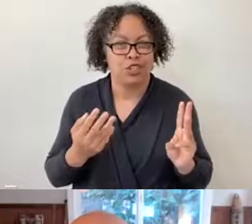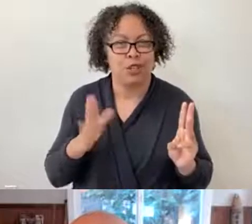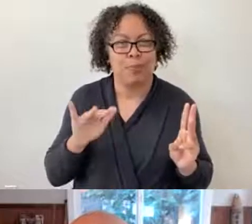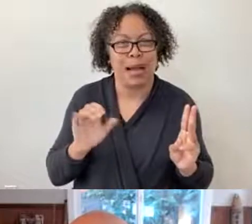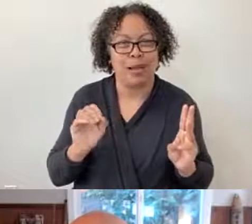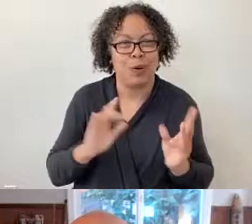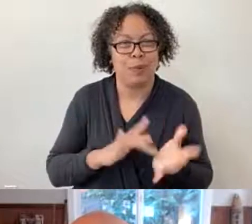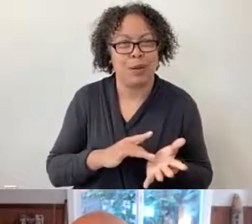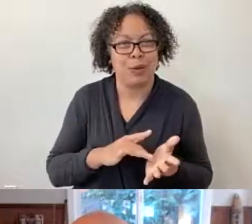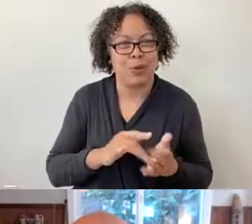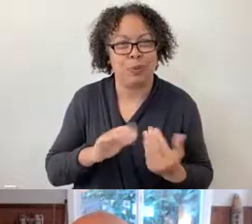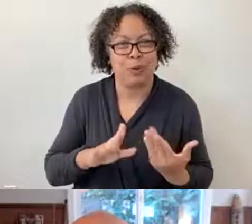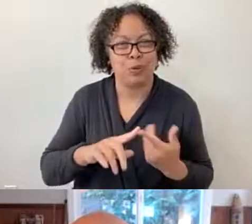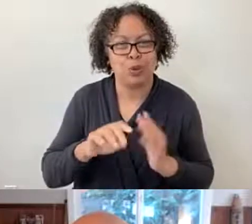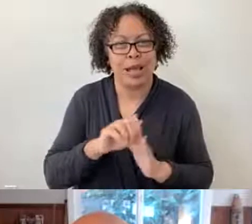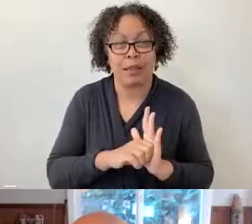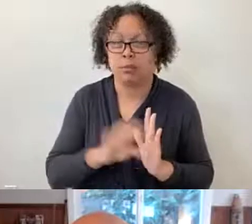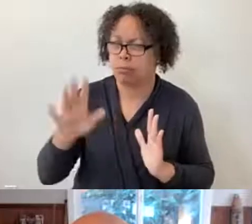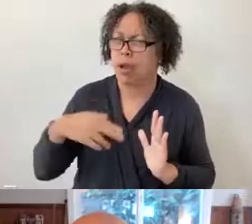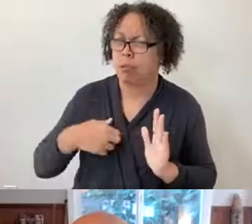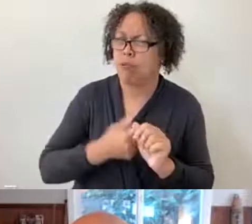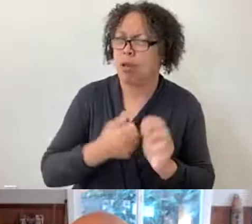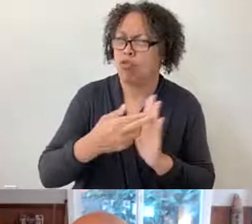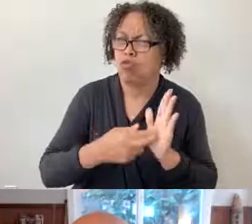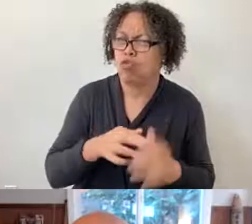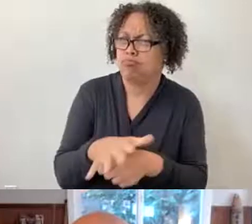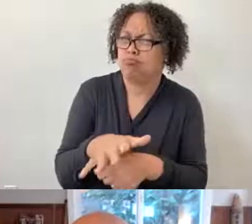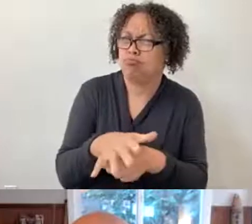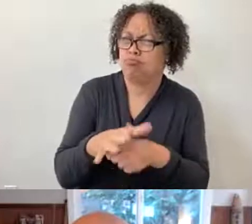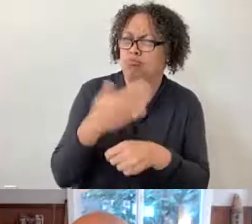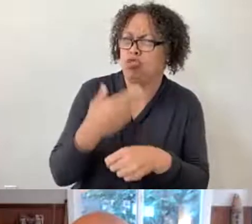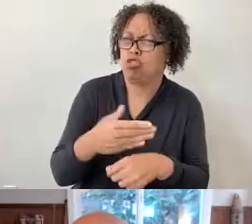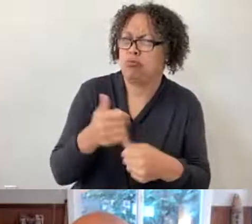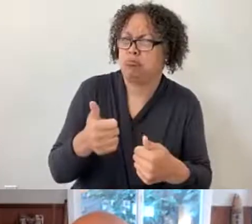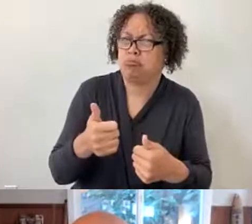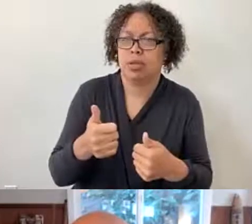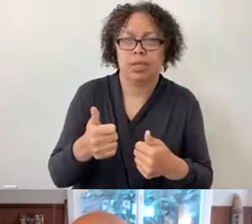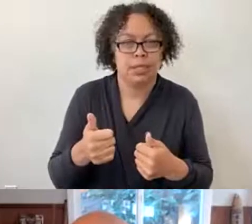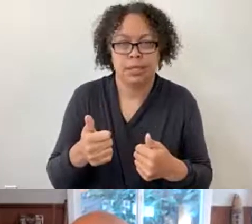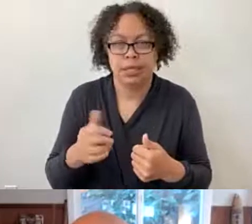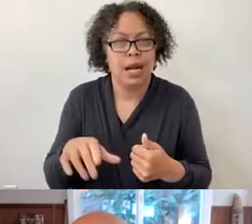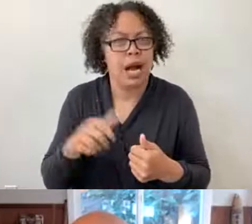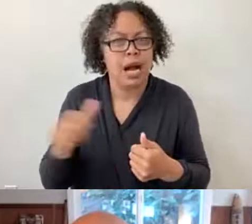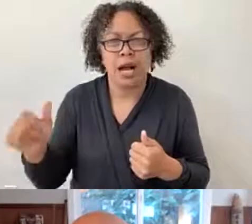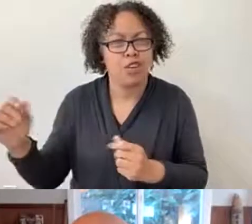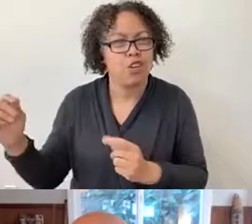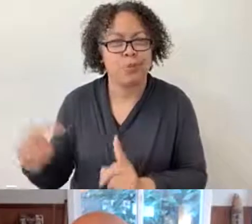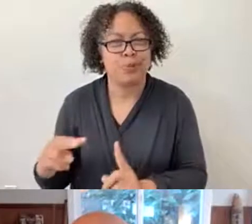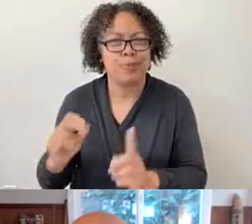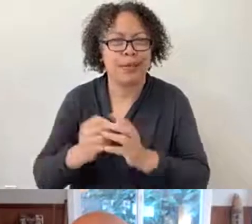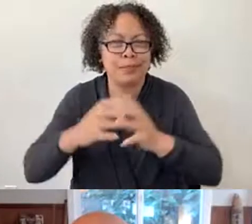of ethics where you're following the rules and it's fine. But there's this other way of thinking about engaging ethically, and it comes out of sort